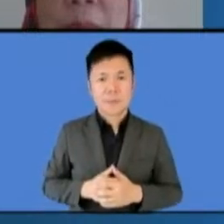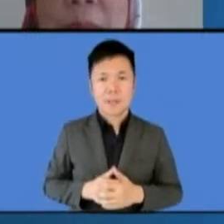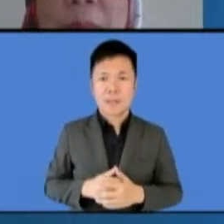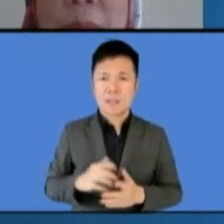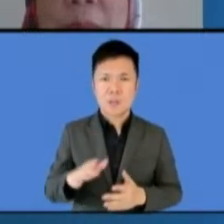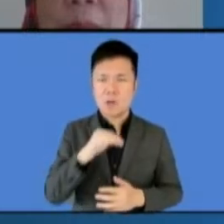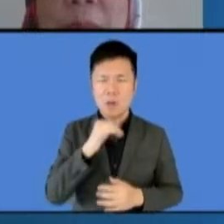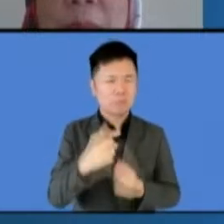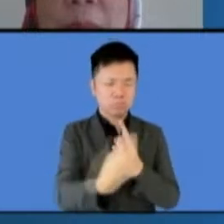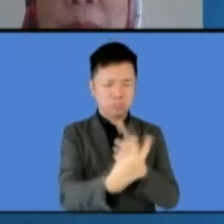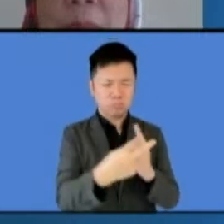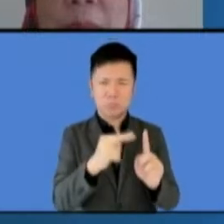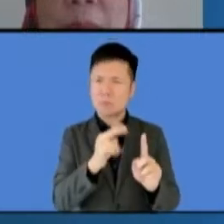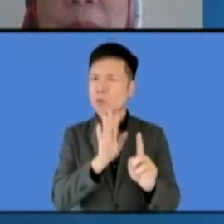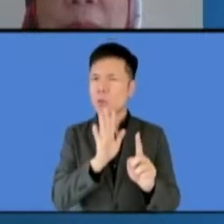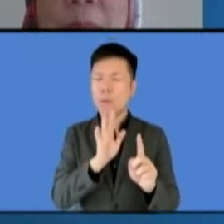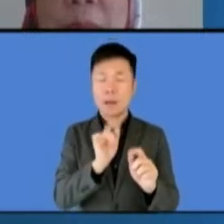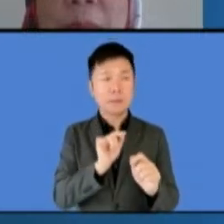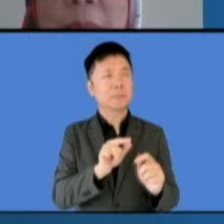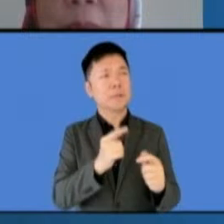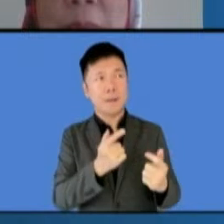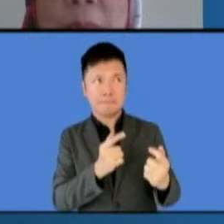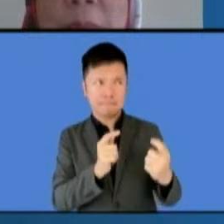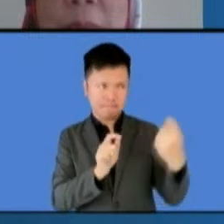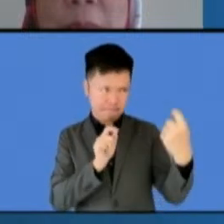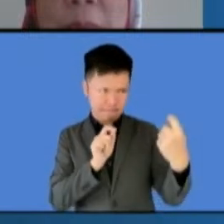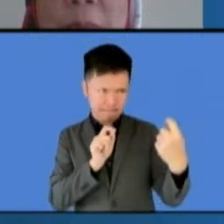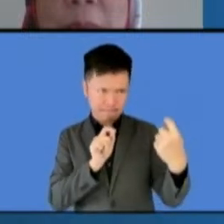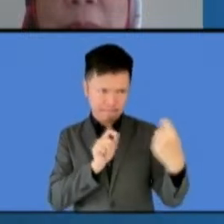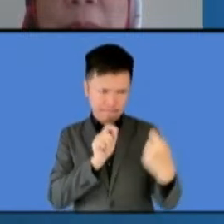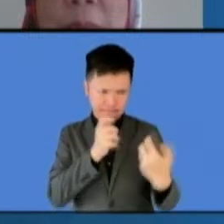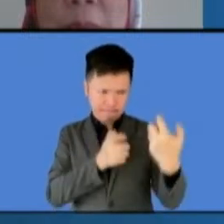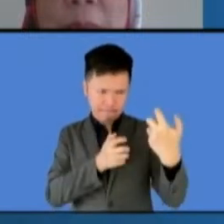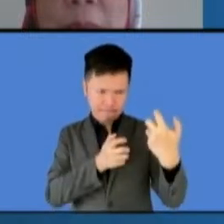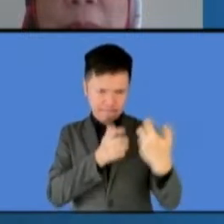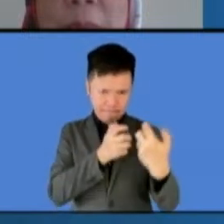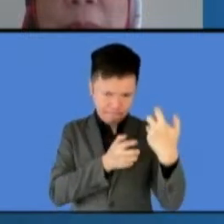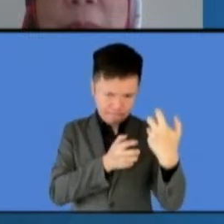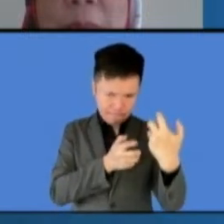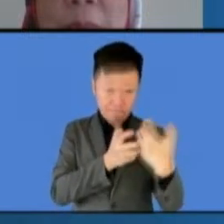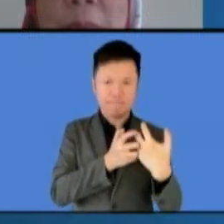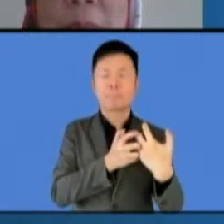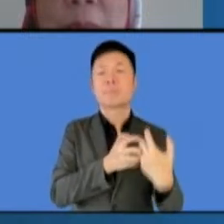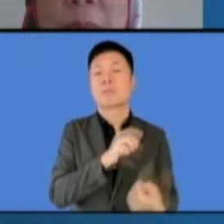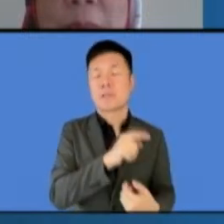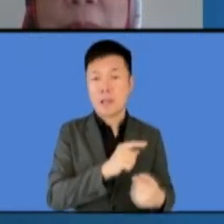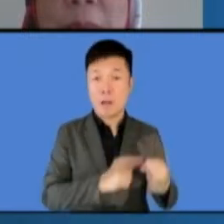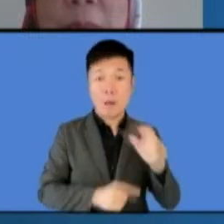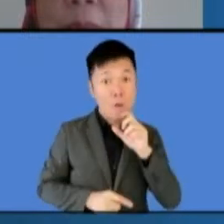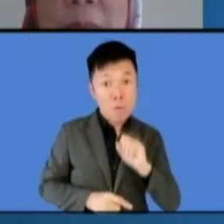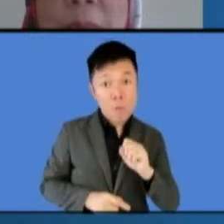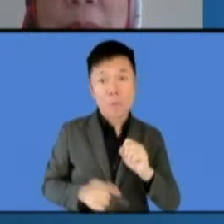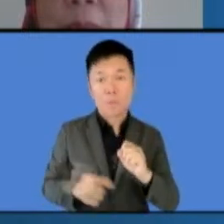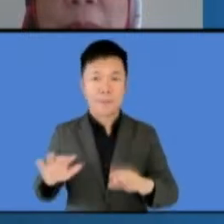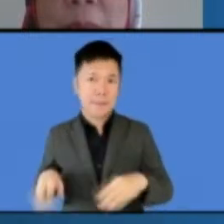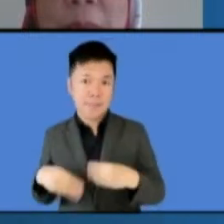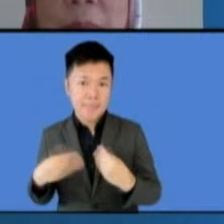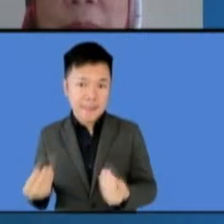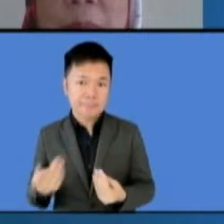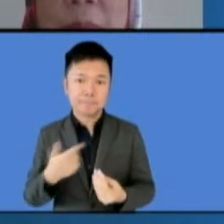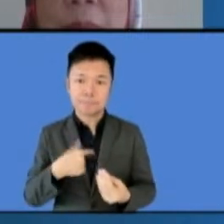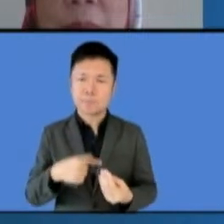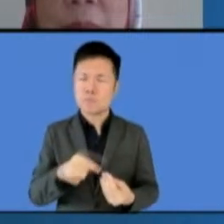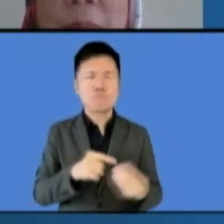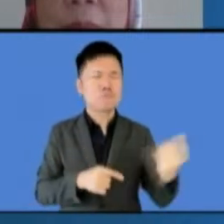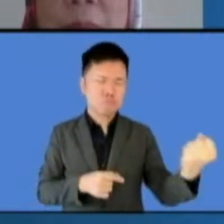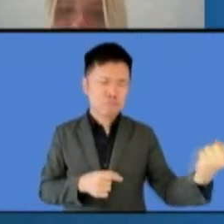opinions, but finding common ground. And for me, it's essential that both generations recognize that the other generation has something invaluable to